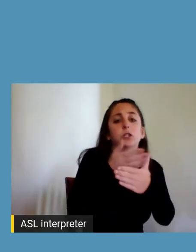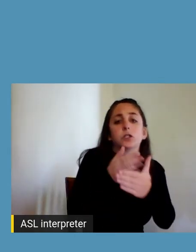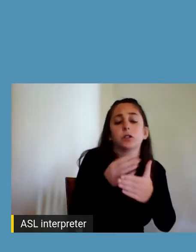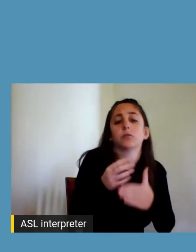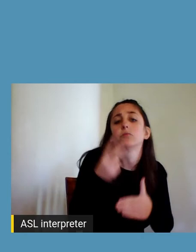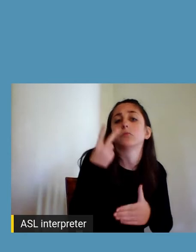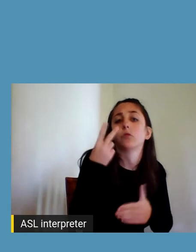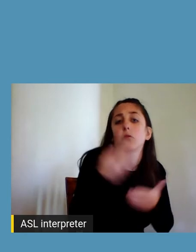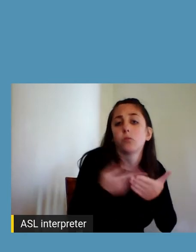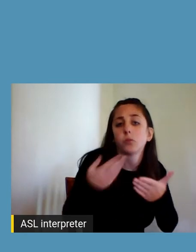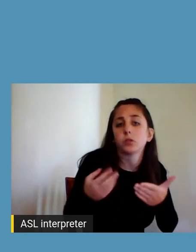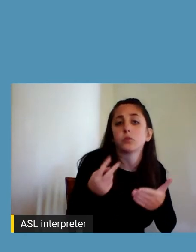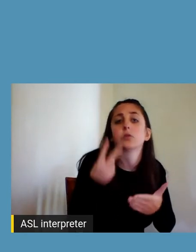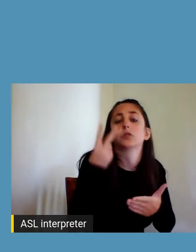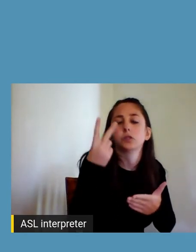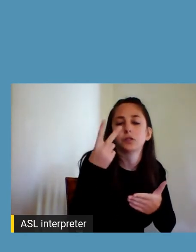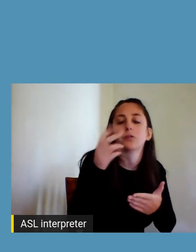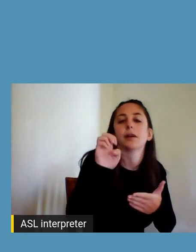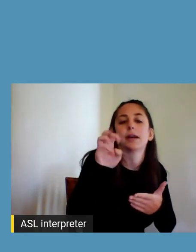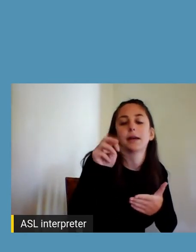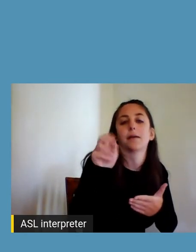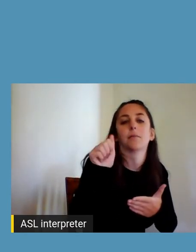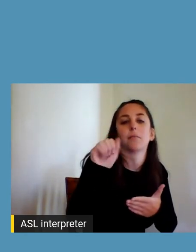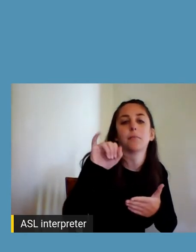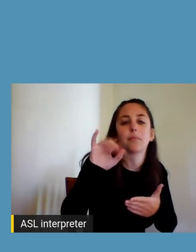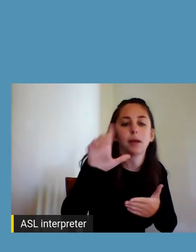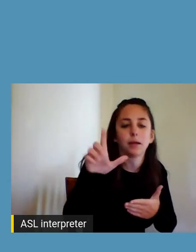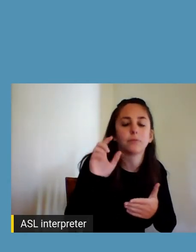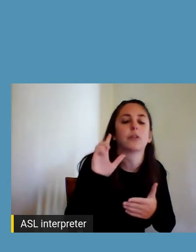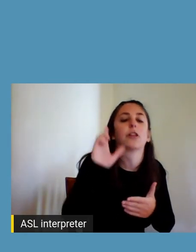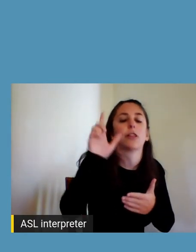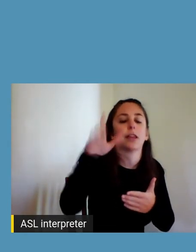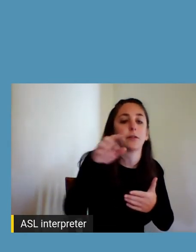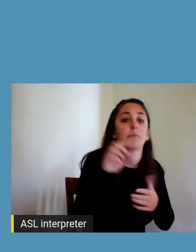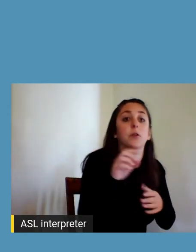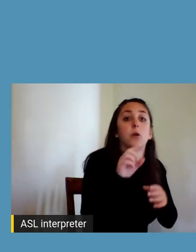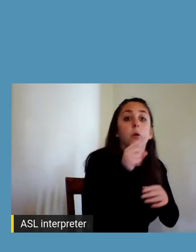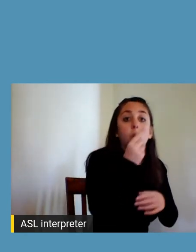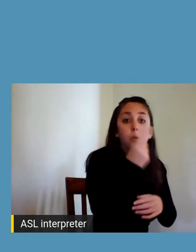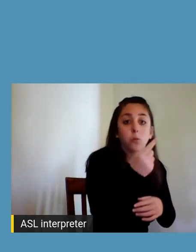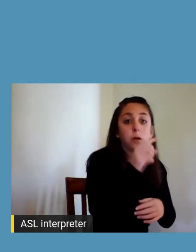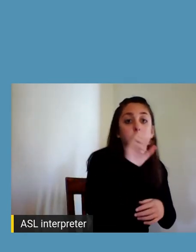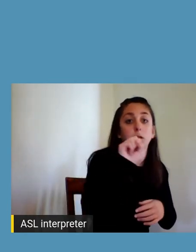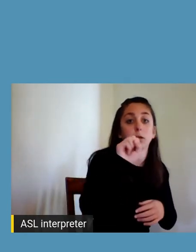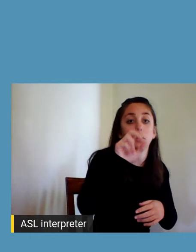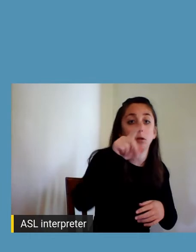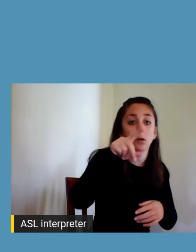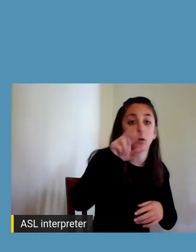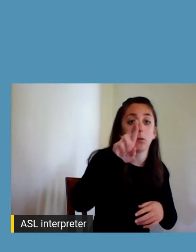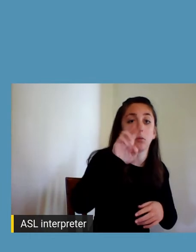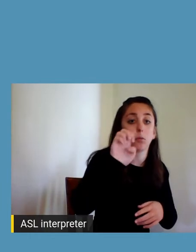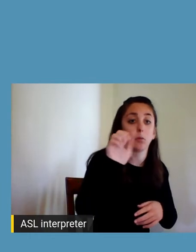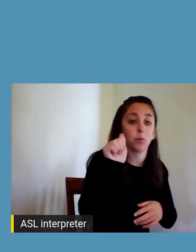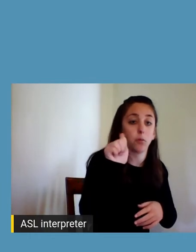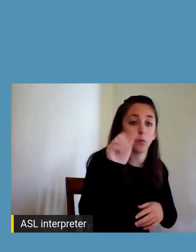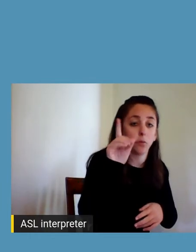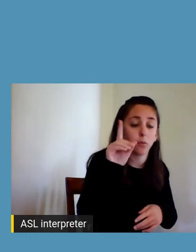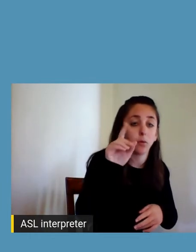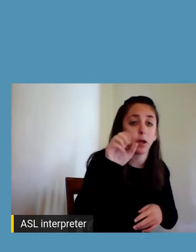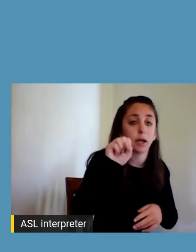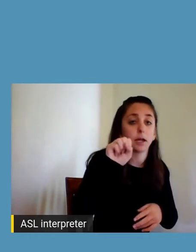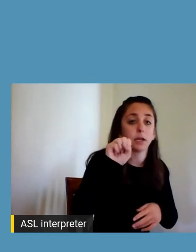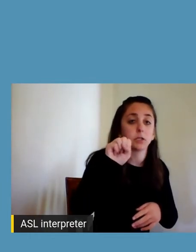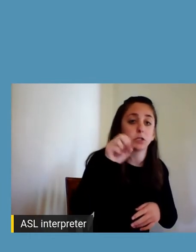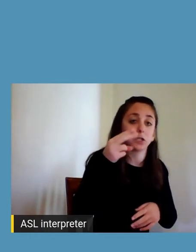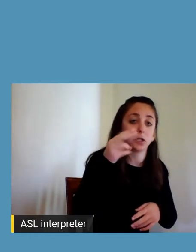get emailed to all attendees. One is a spreadsheet where I keep track of the average engagement so that I see which months average higher, and so that I see